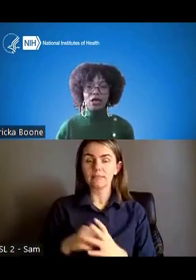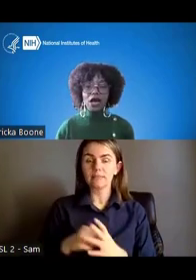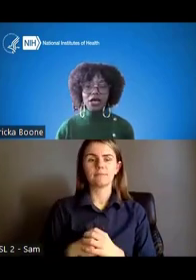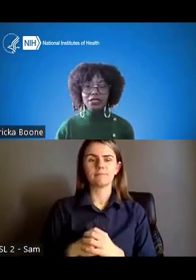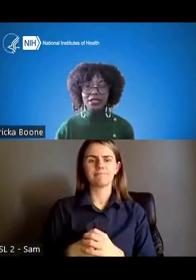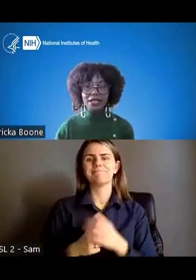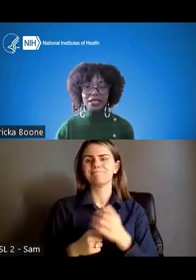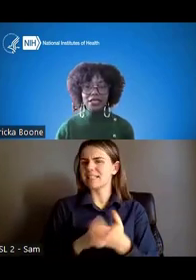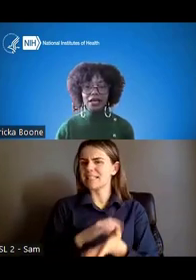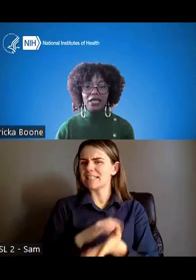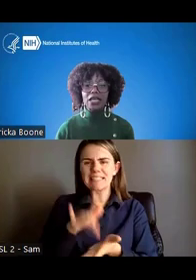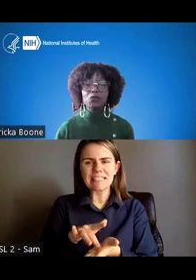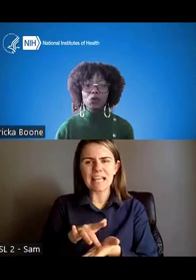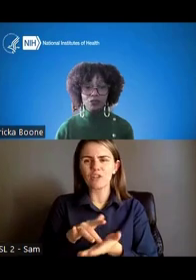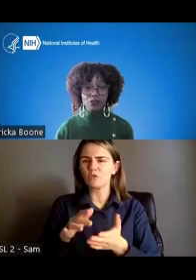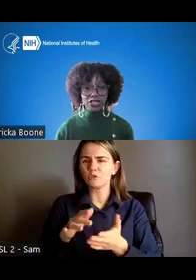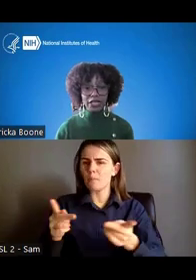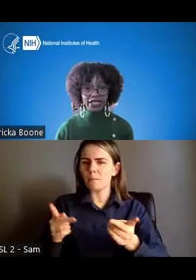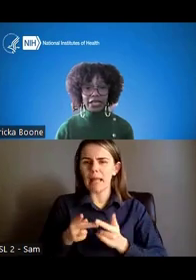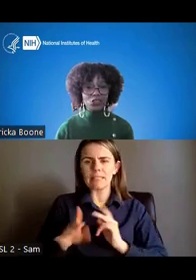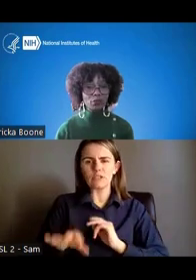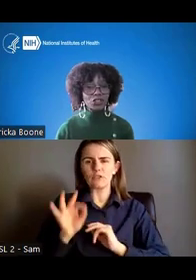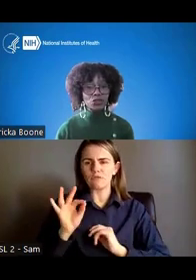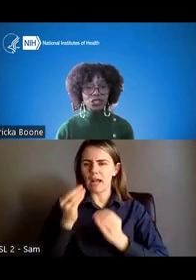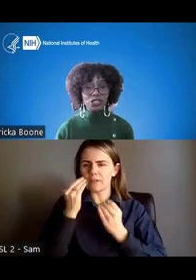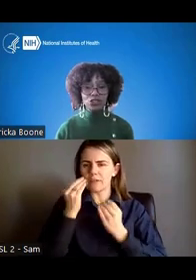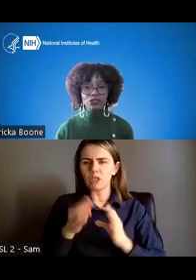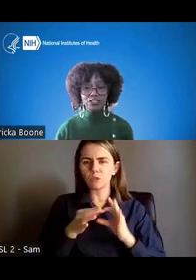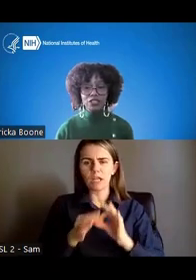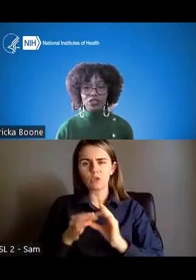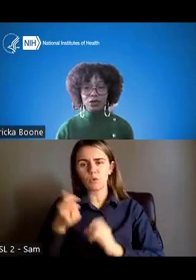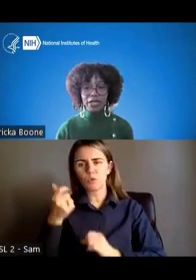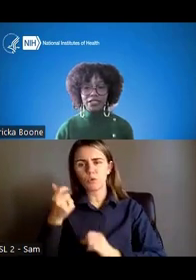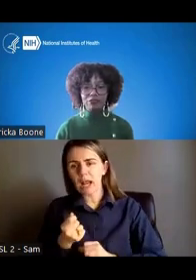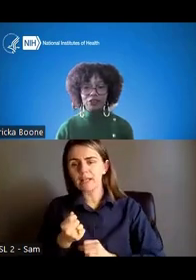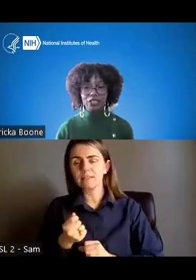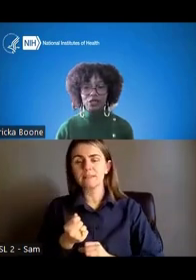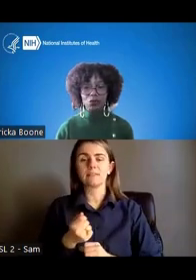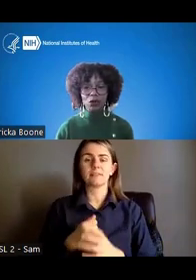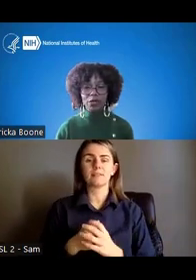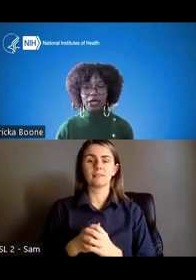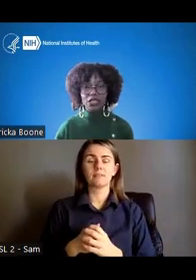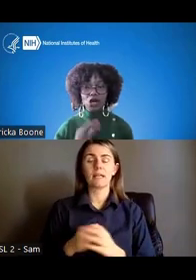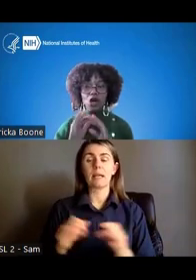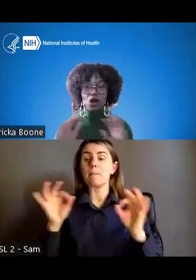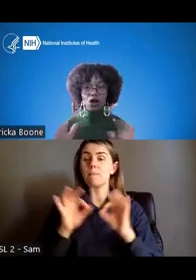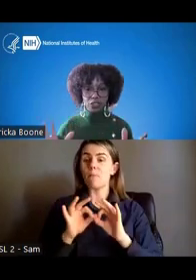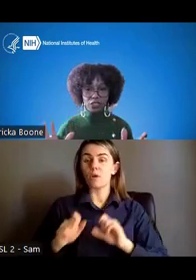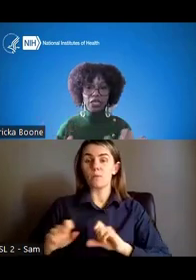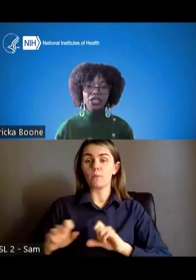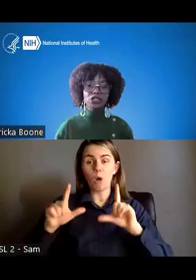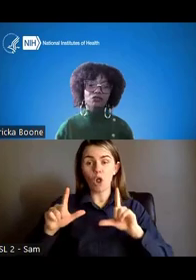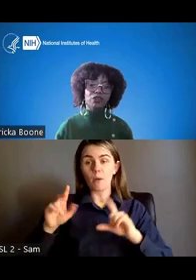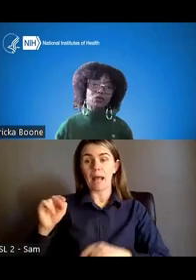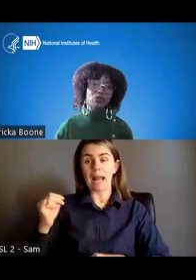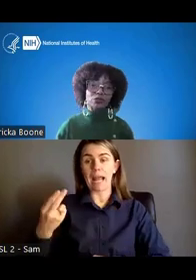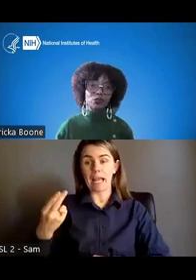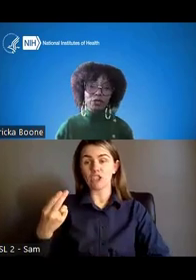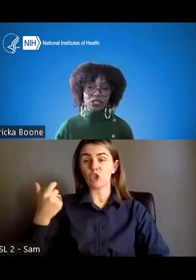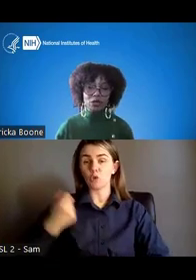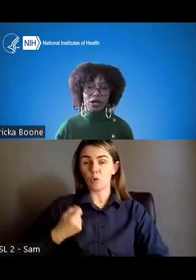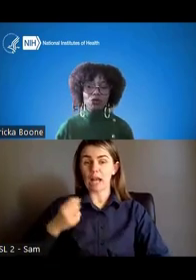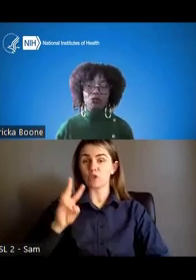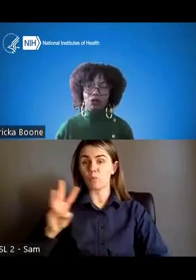grants, policy, and more for NIH. Make sure that you visit the grants and funding webpage often. You can find